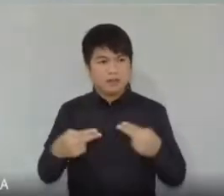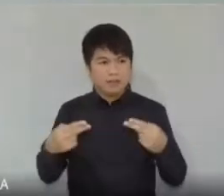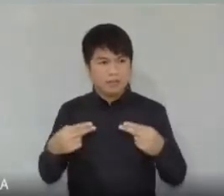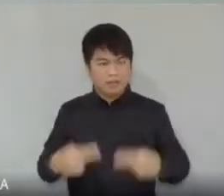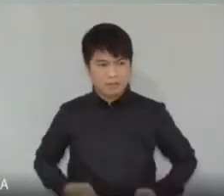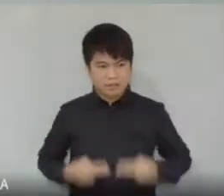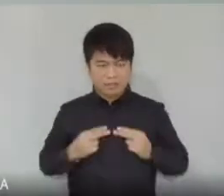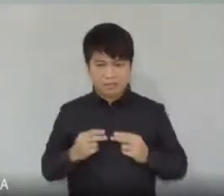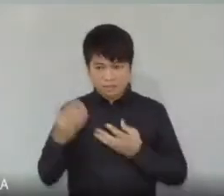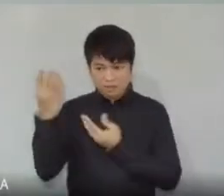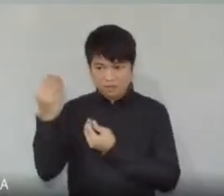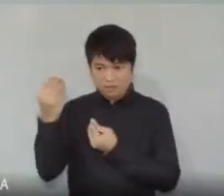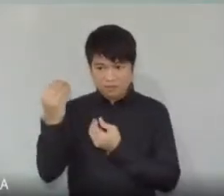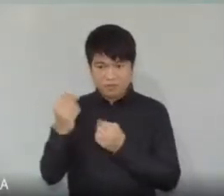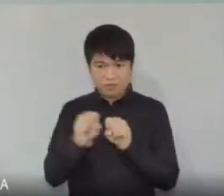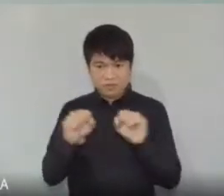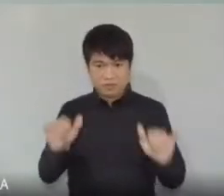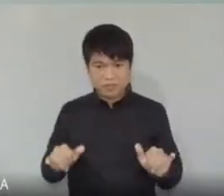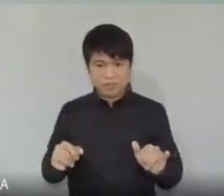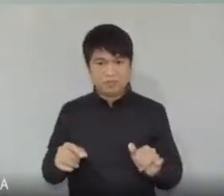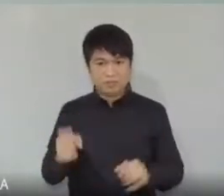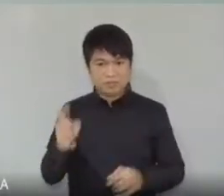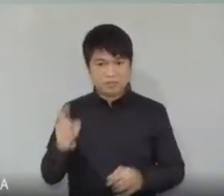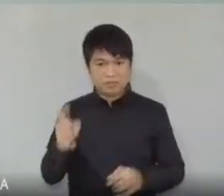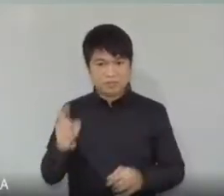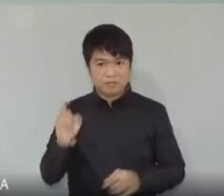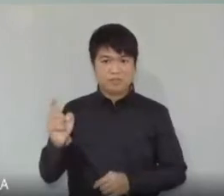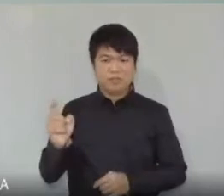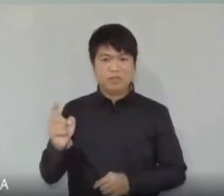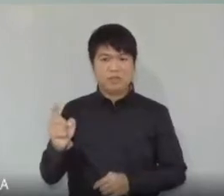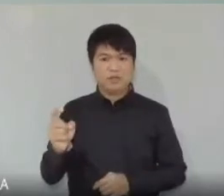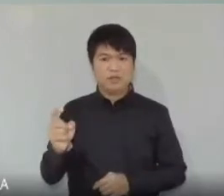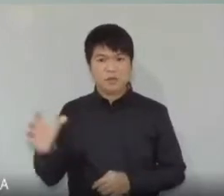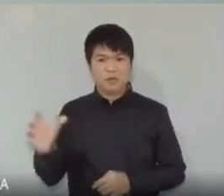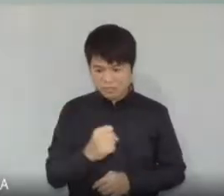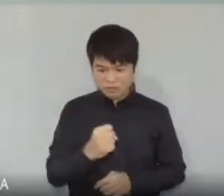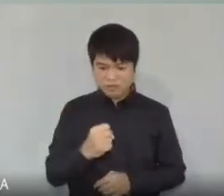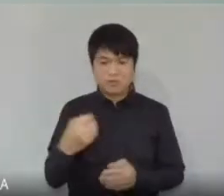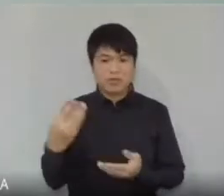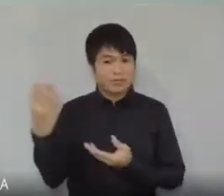in localities. I think that this is another major use. You know? I have seen this naman